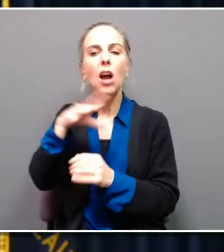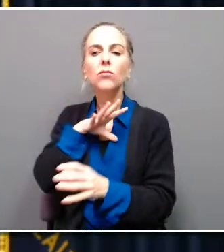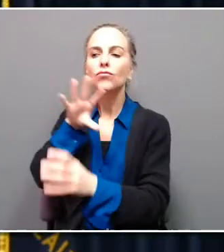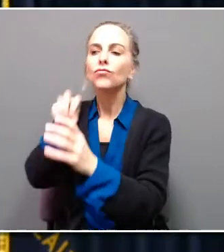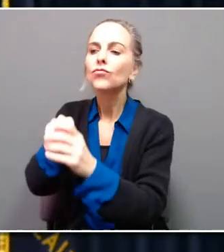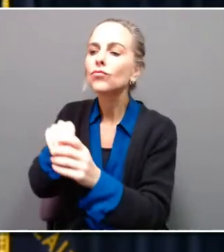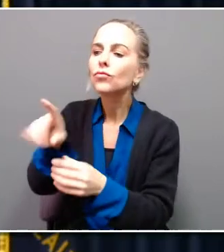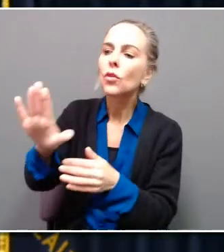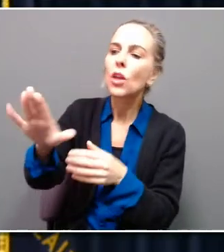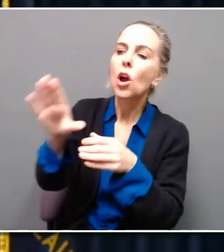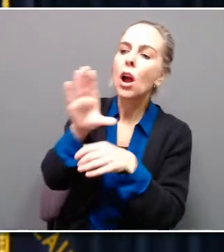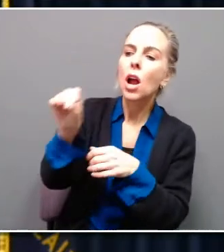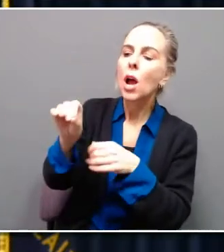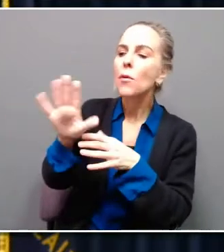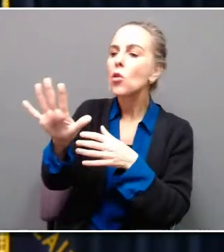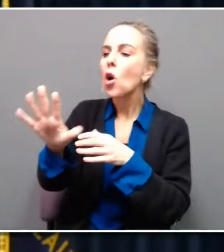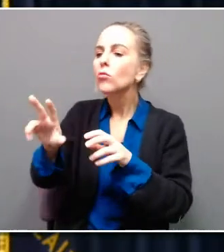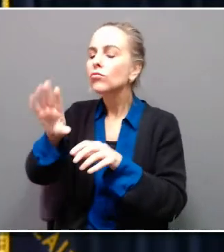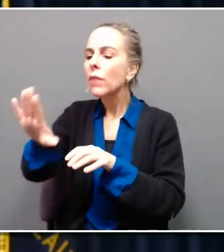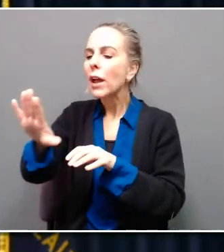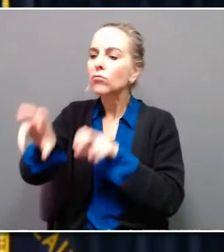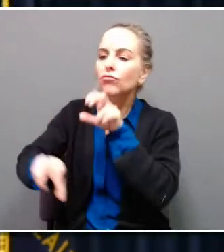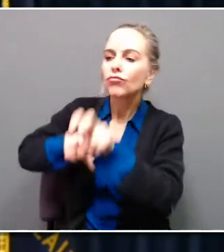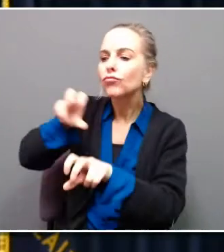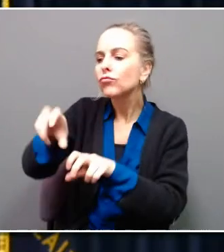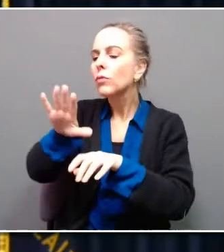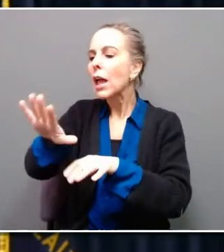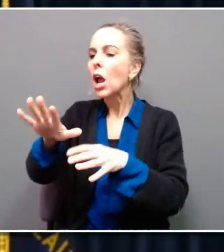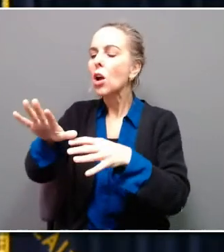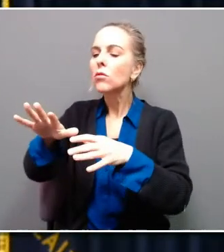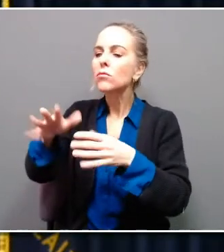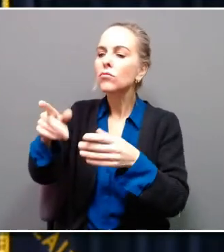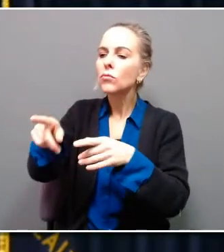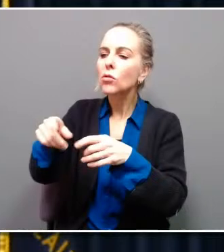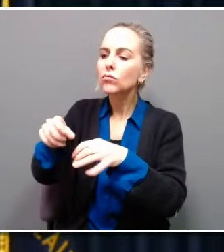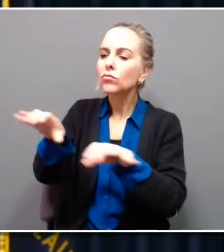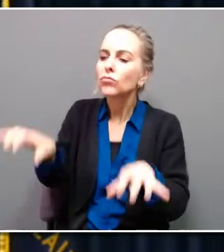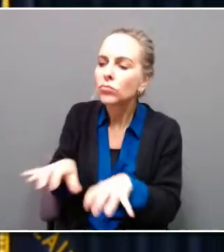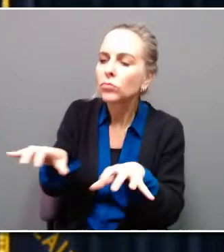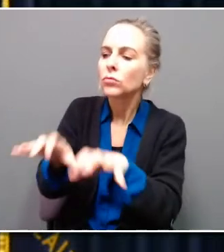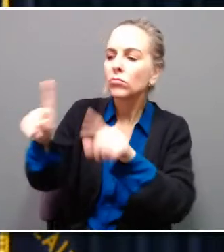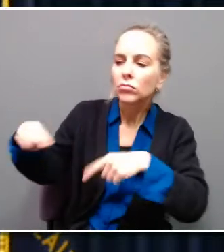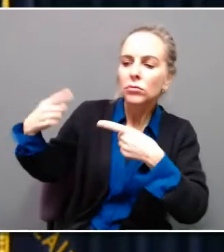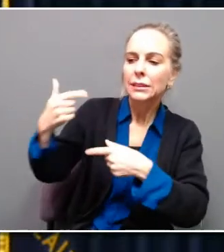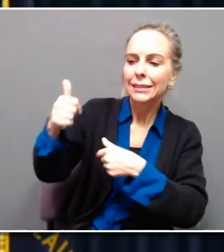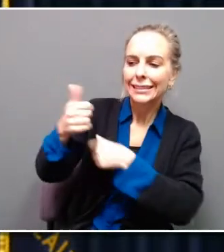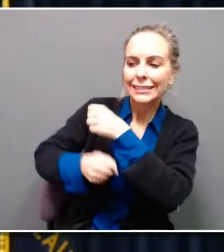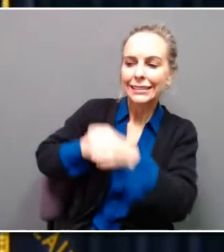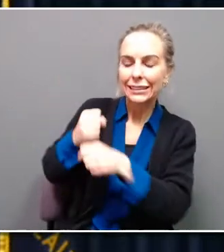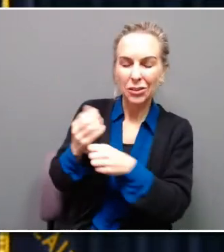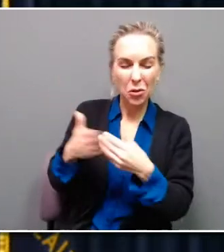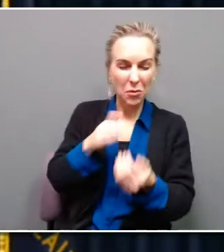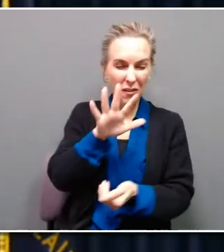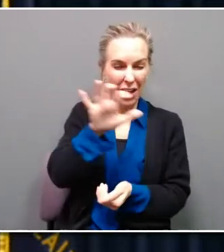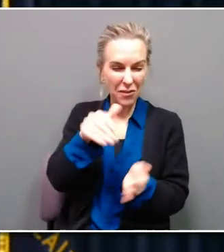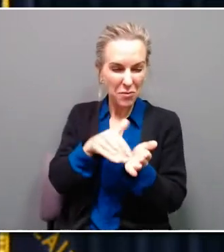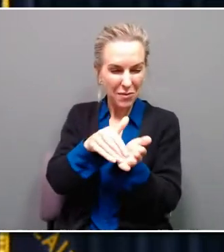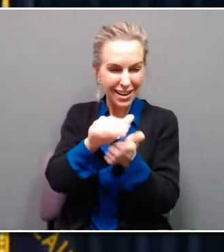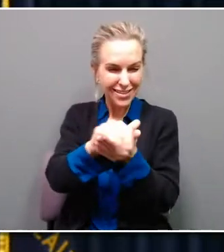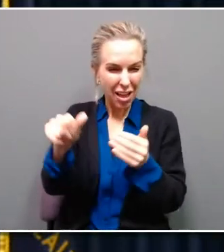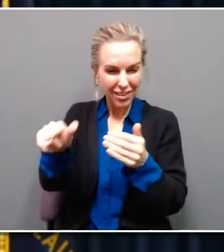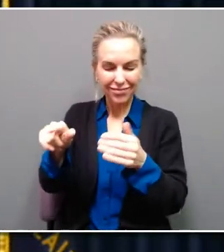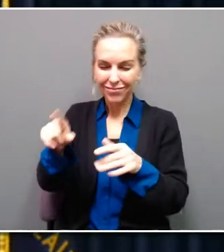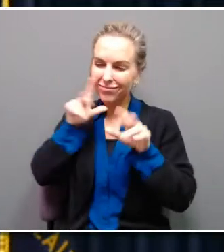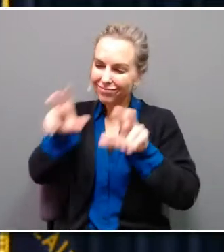company's investments they've made really over the past 10 years, almost $500 million of